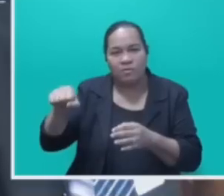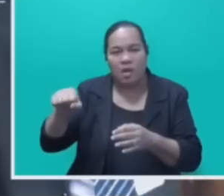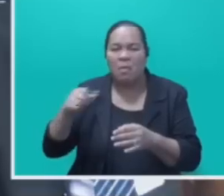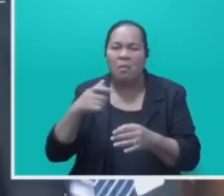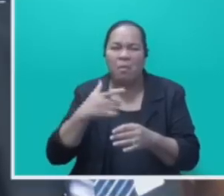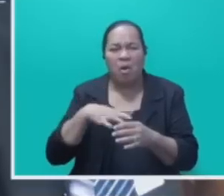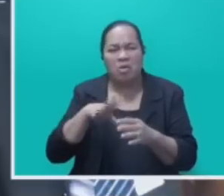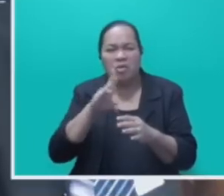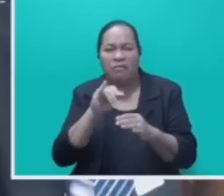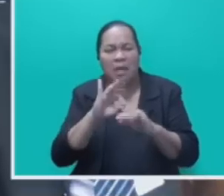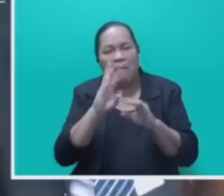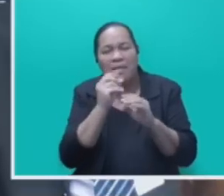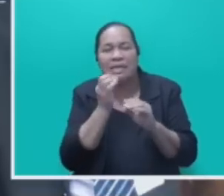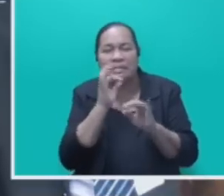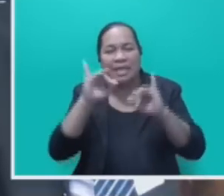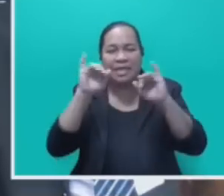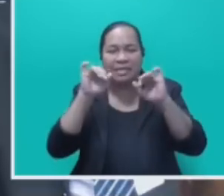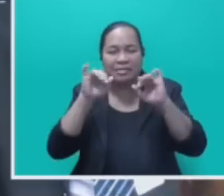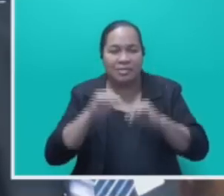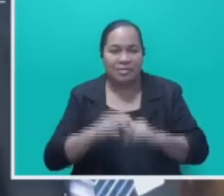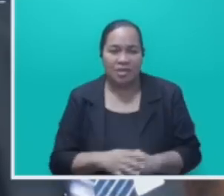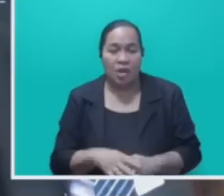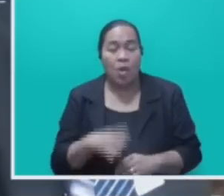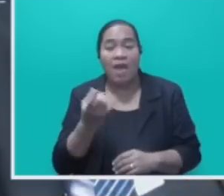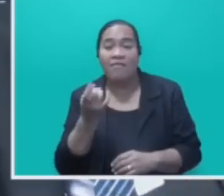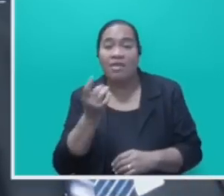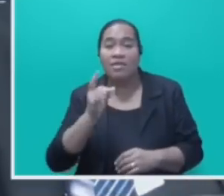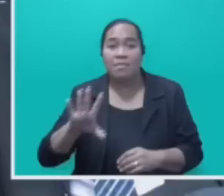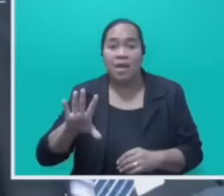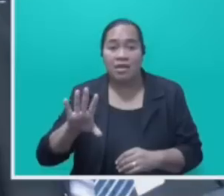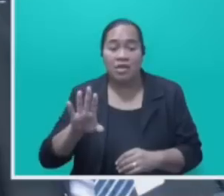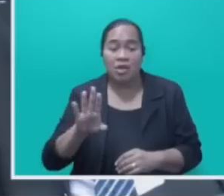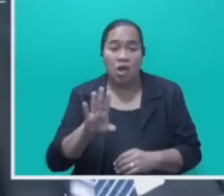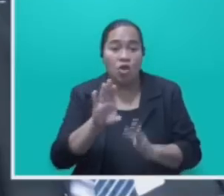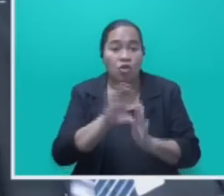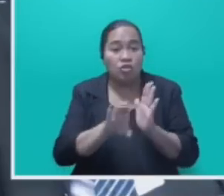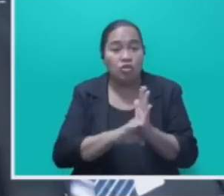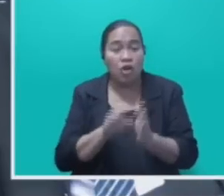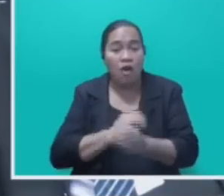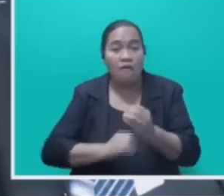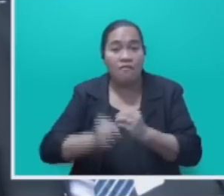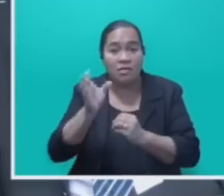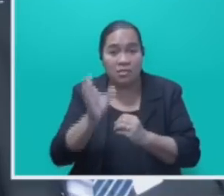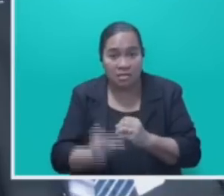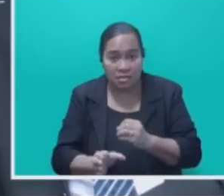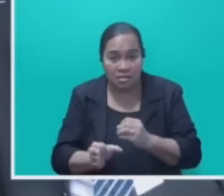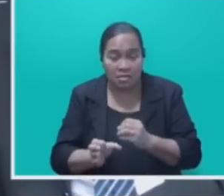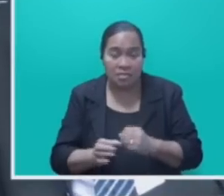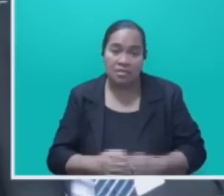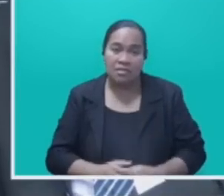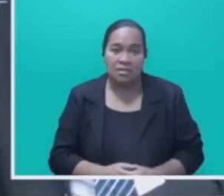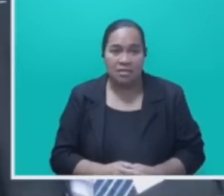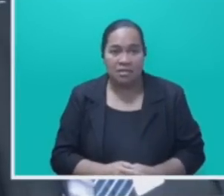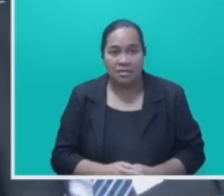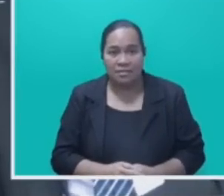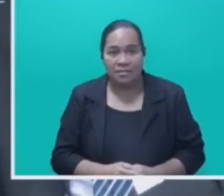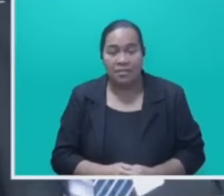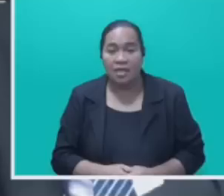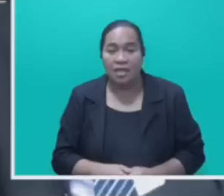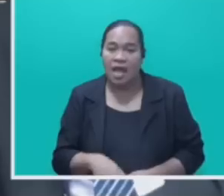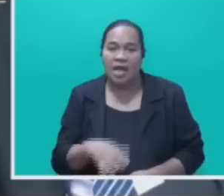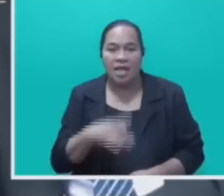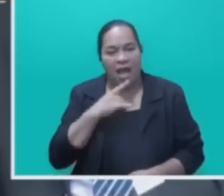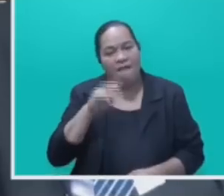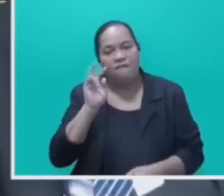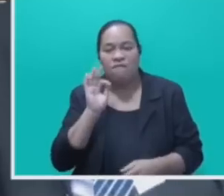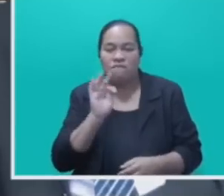We have independent constitutional officers. We have independent constitutional officers forced to